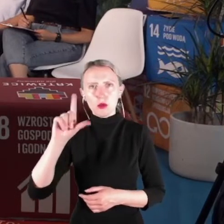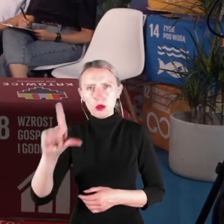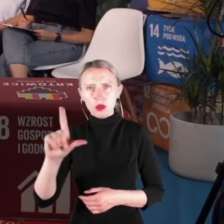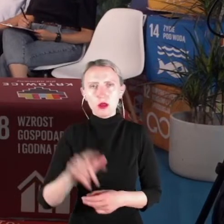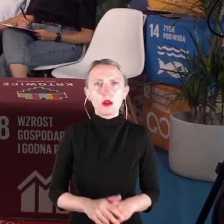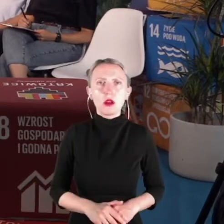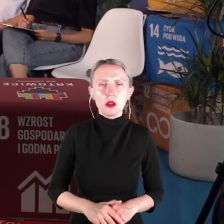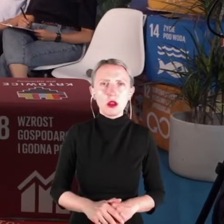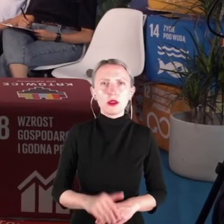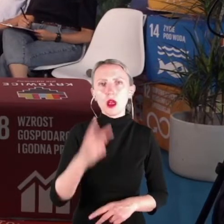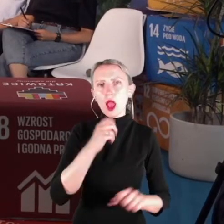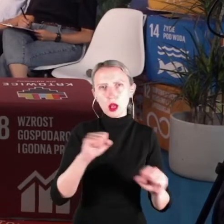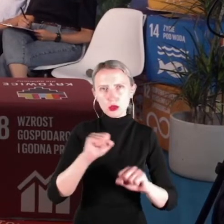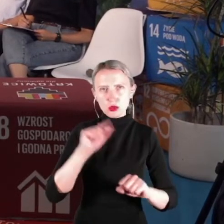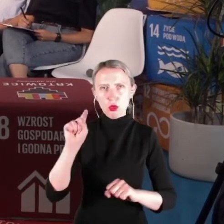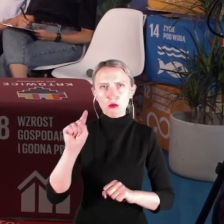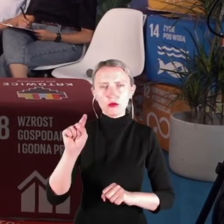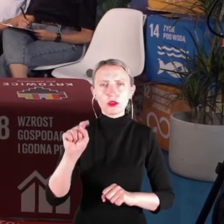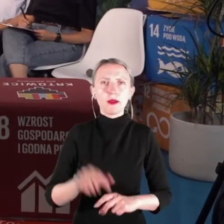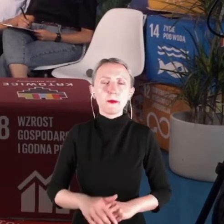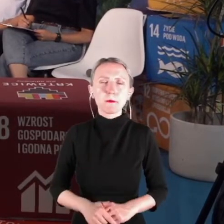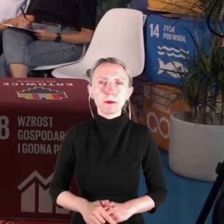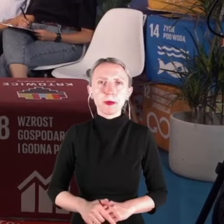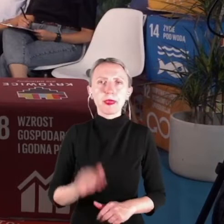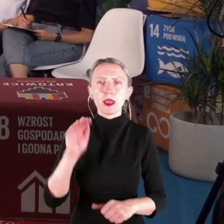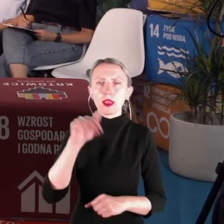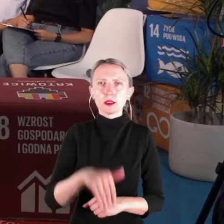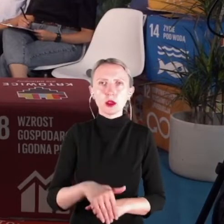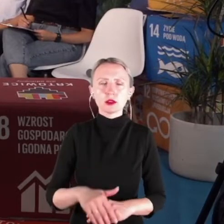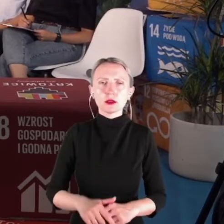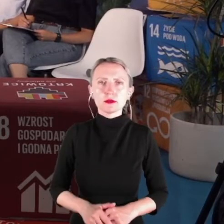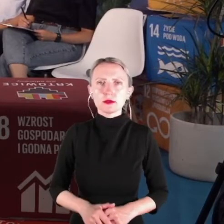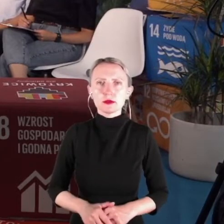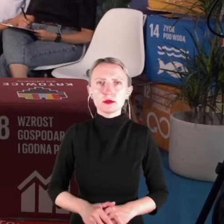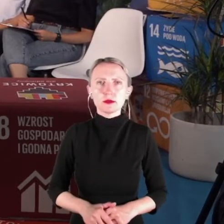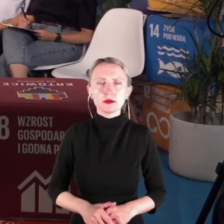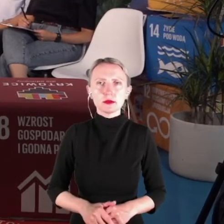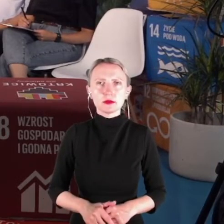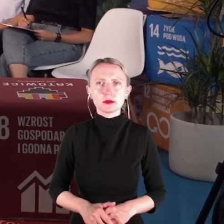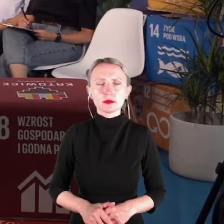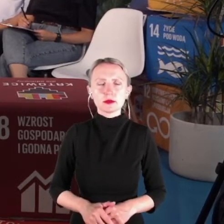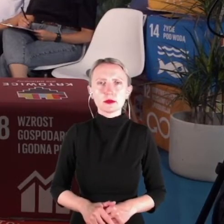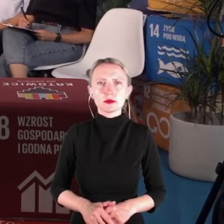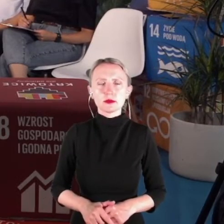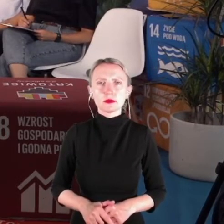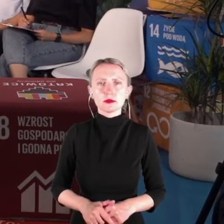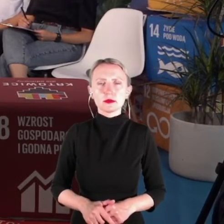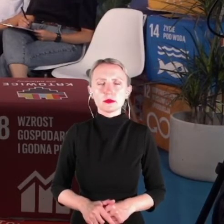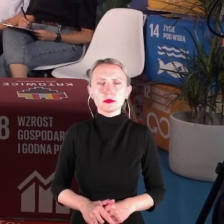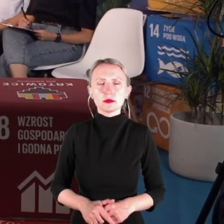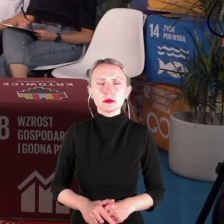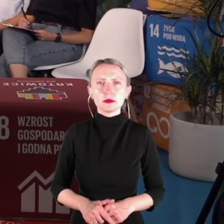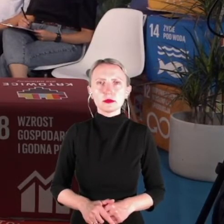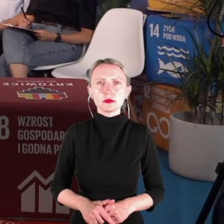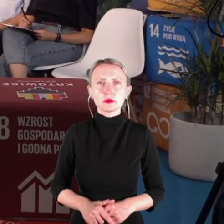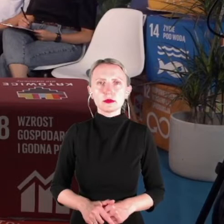in the west. So if to think about the 70s urbanization of this area, we cannot really